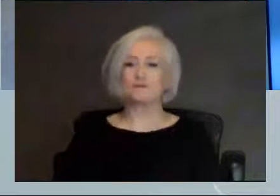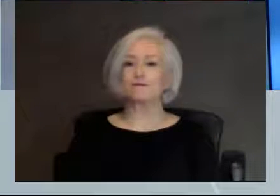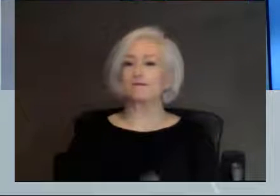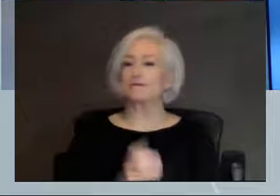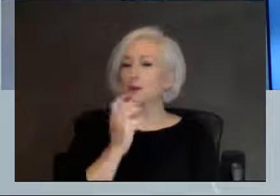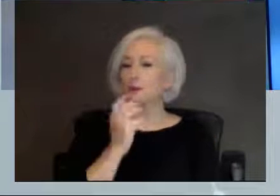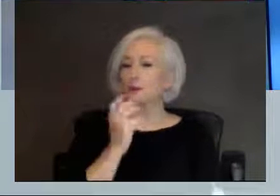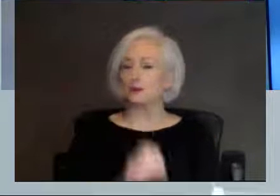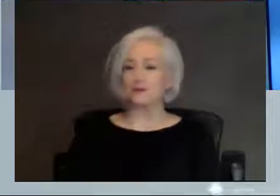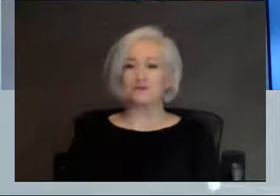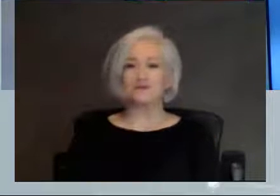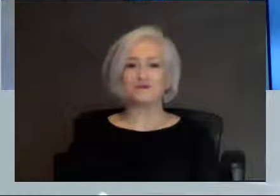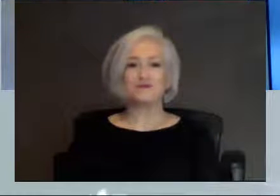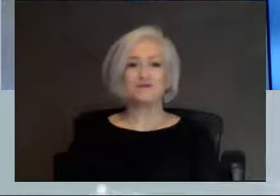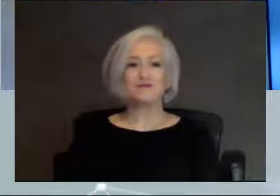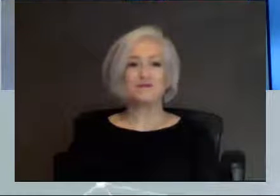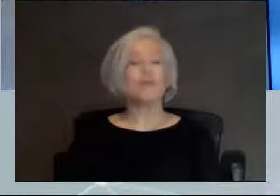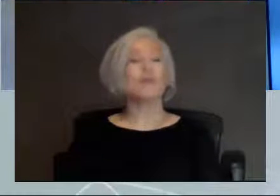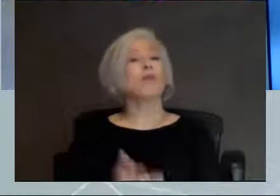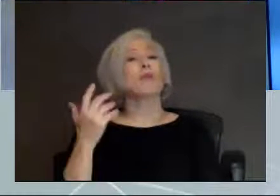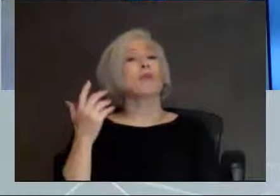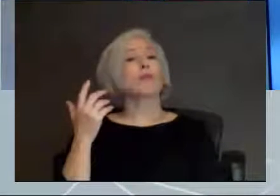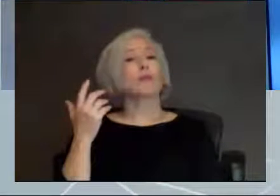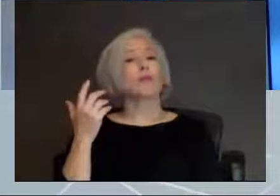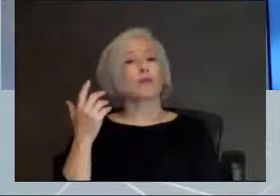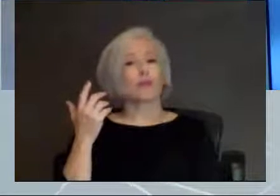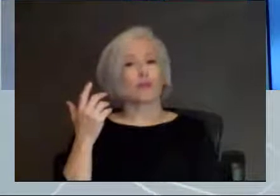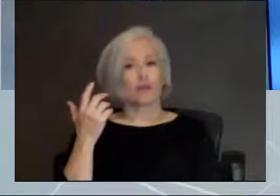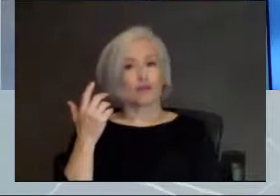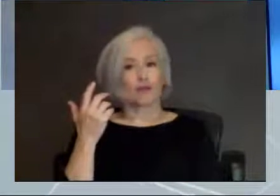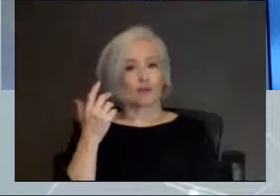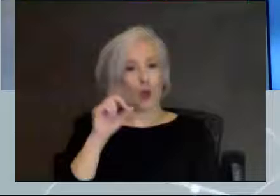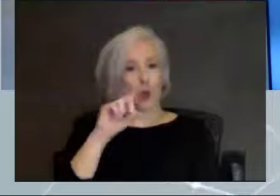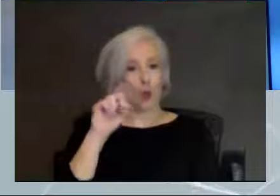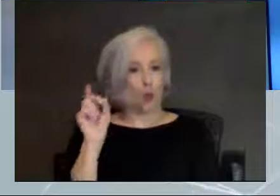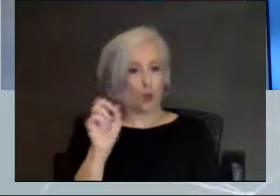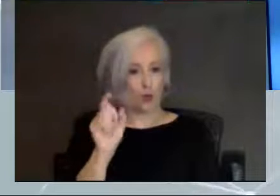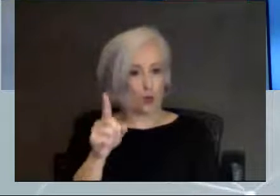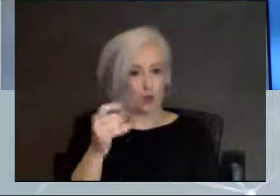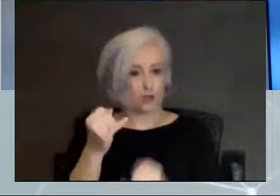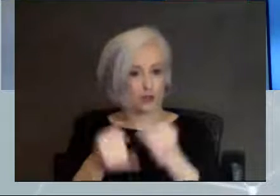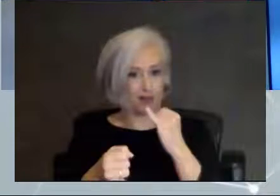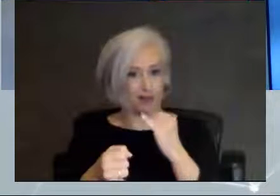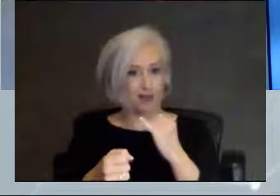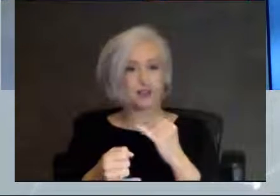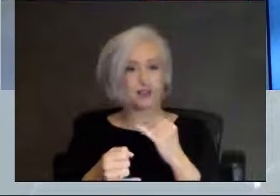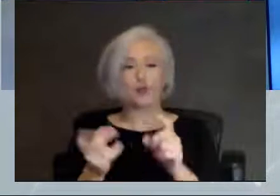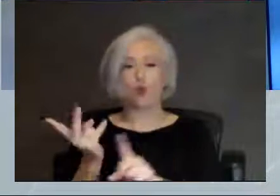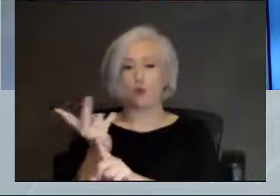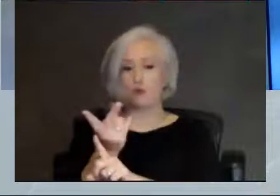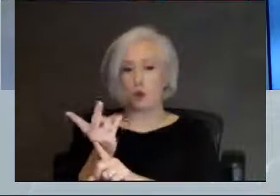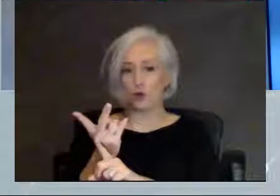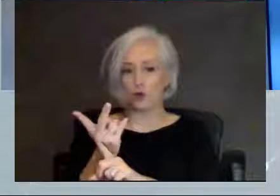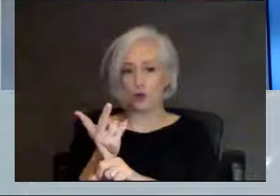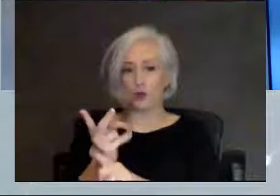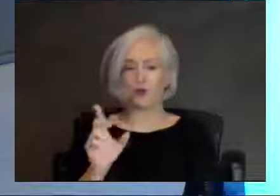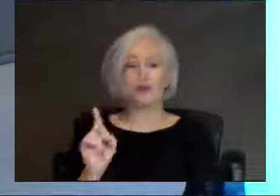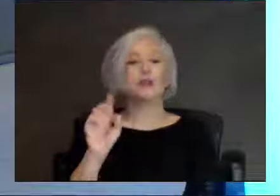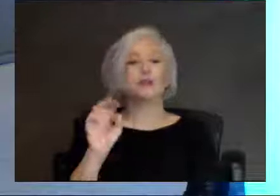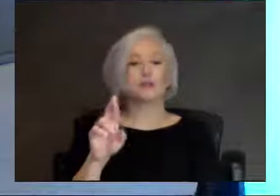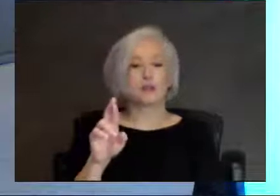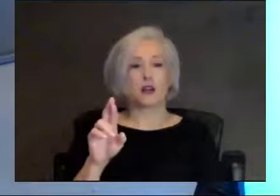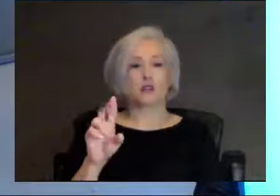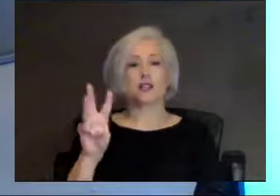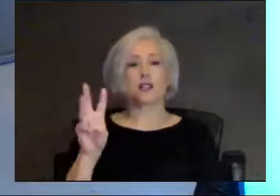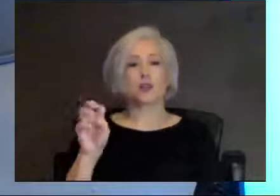right. So I want to ask one last question of both of you, and I'll start with Dr. Dandawante. What